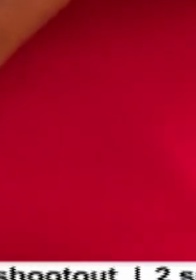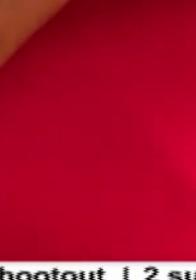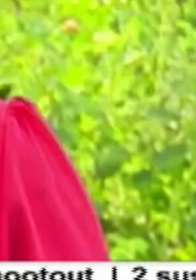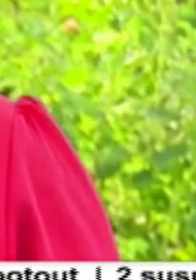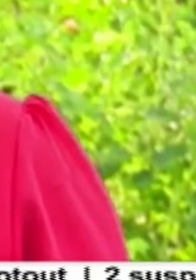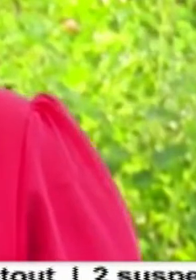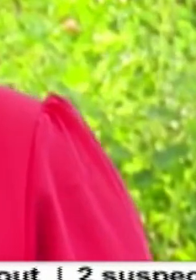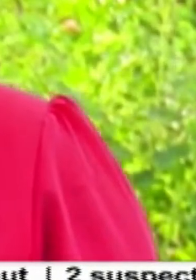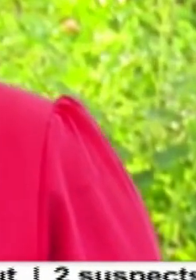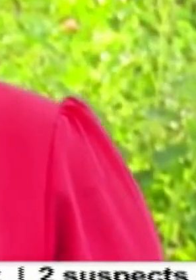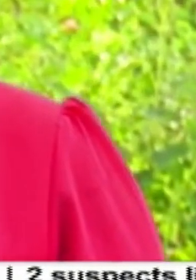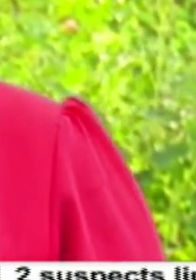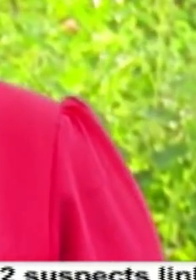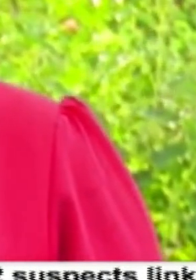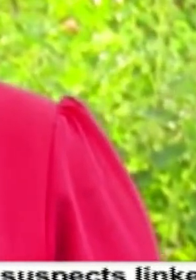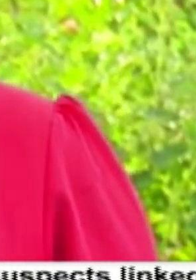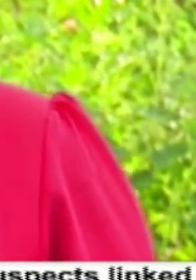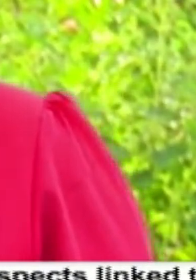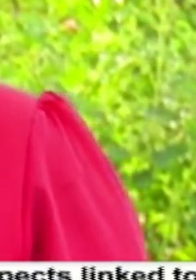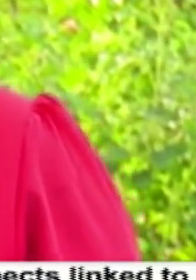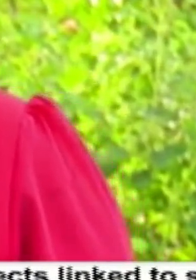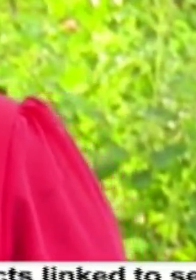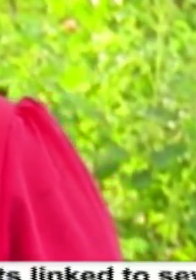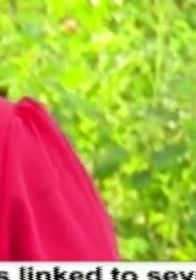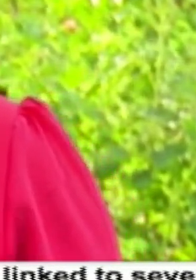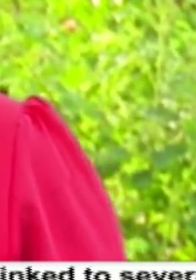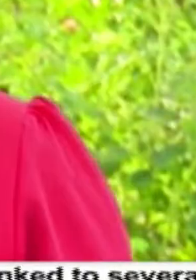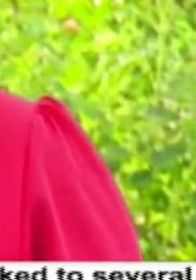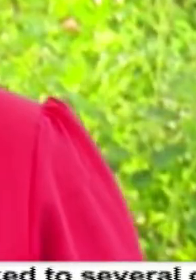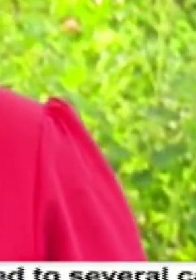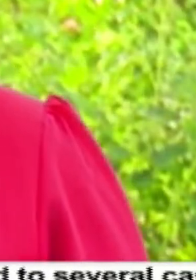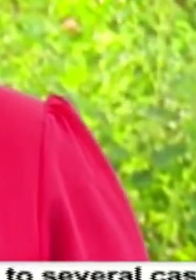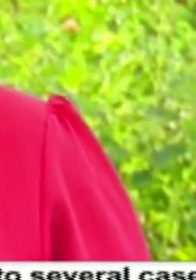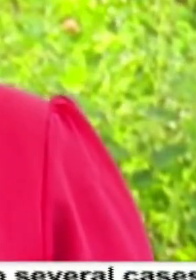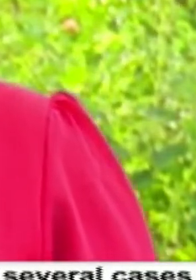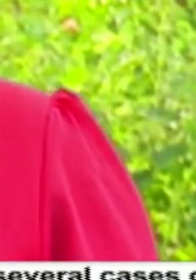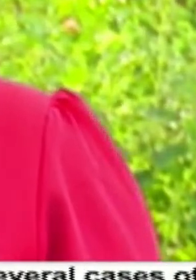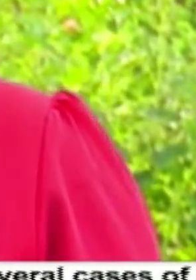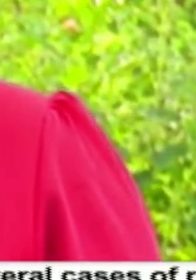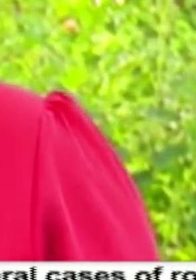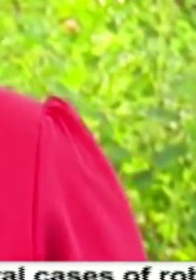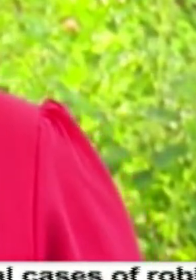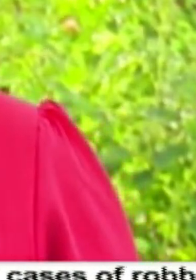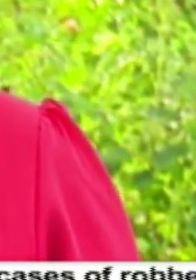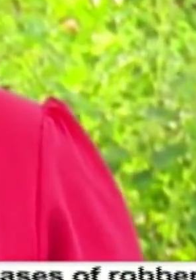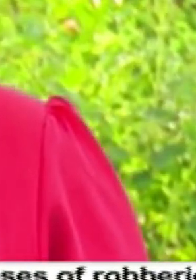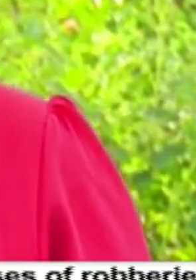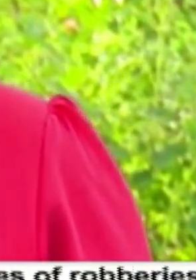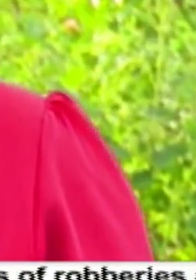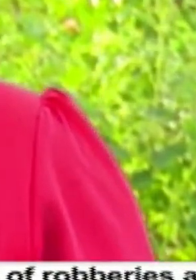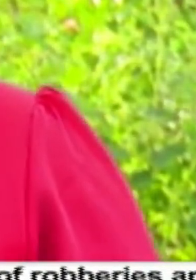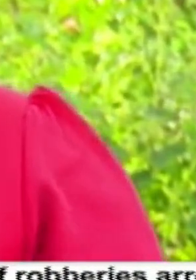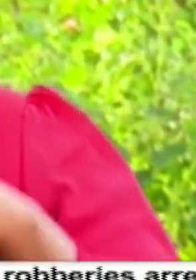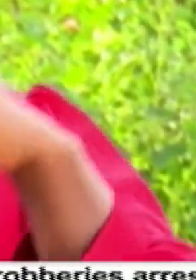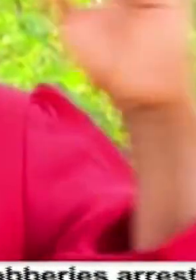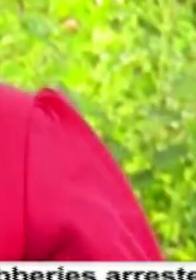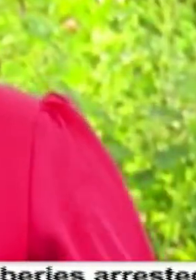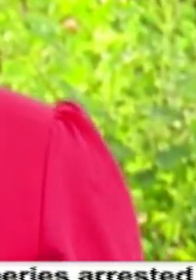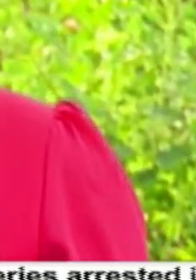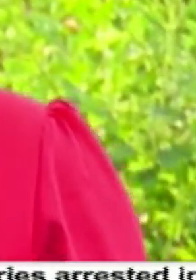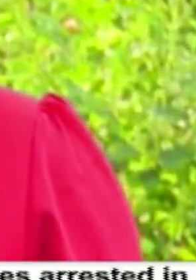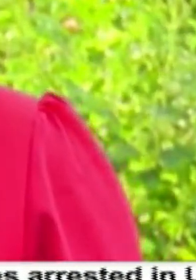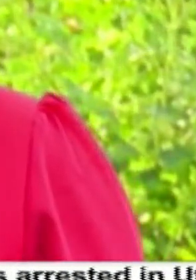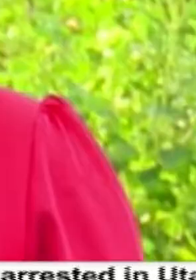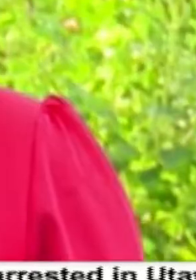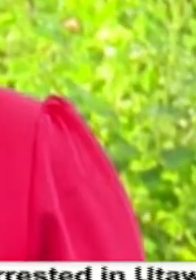nimepewa dawa, nikadungwa sindano la kwanza. After 3 days tena nikarudi Bondo, nikadungwa sindano la pili. Then